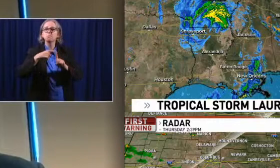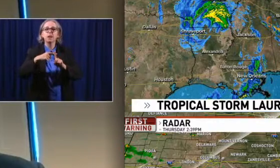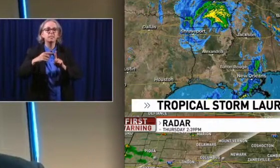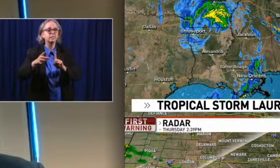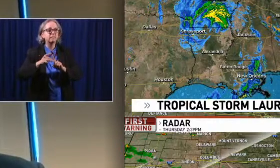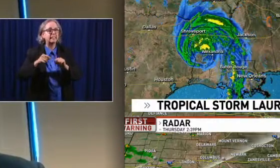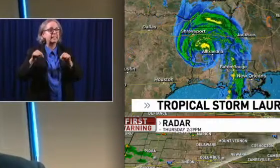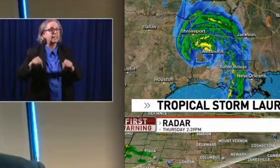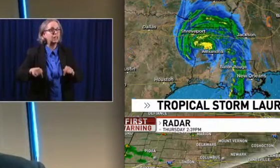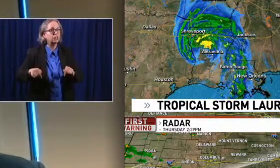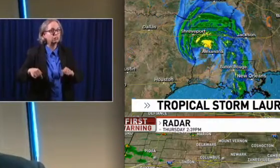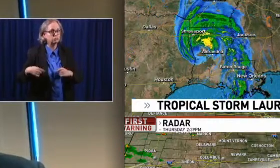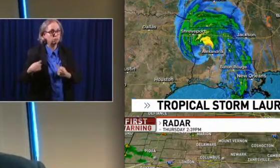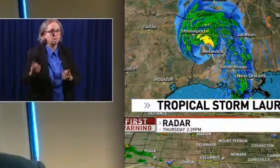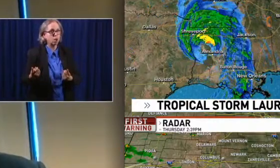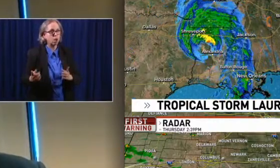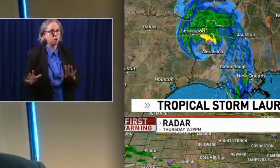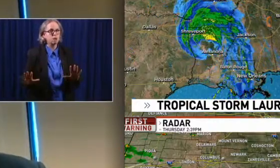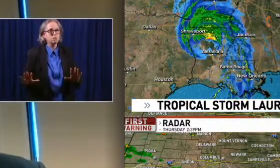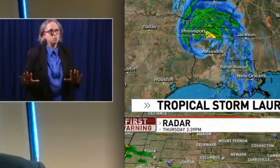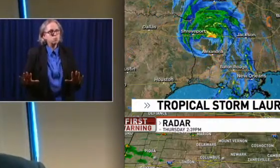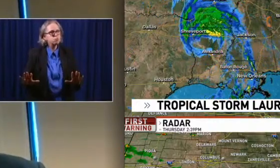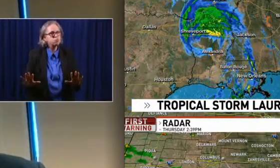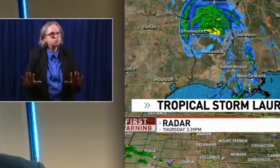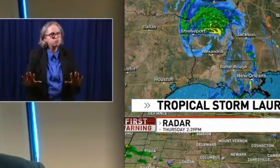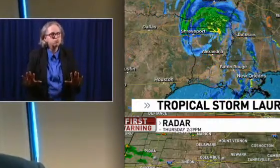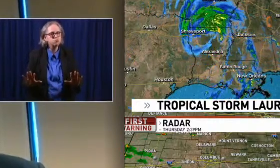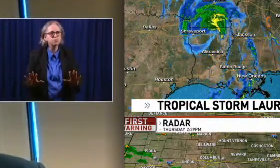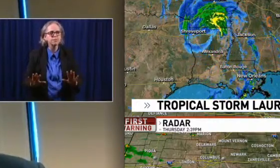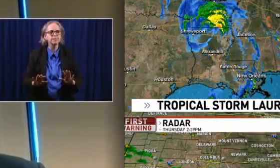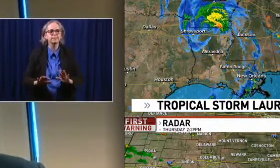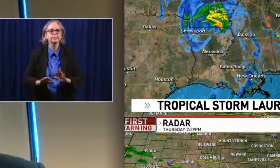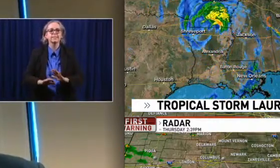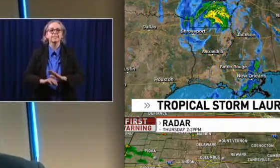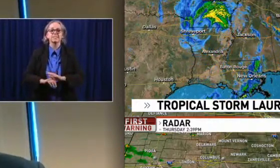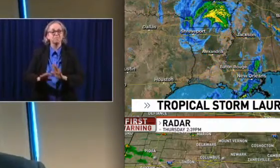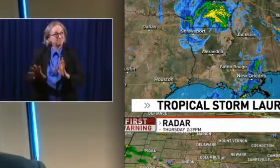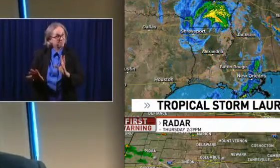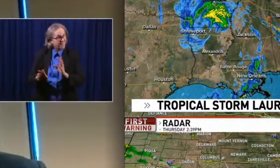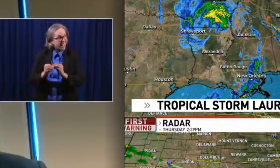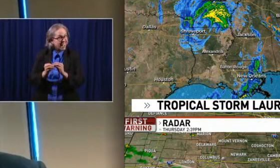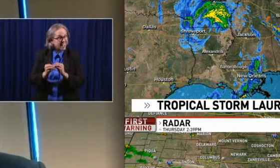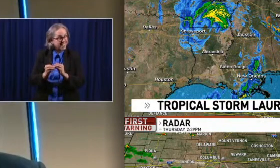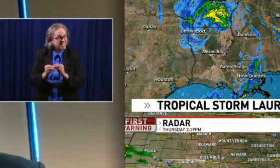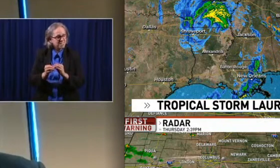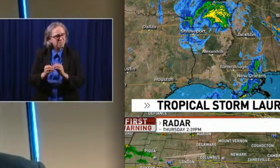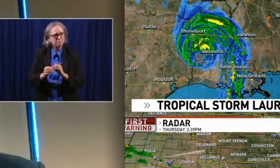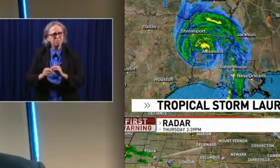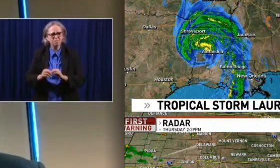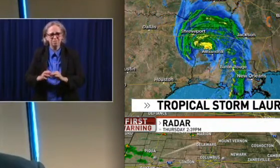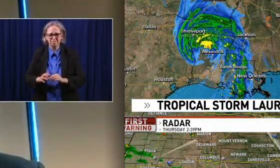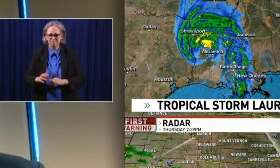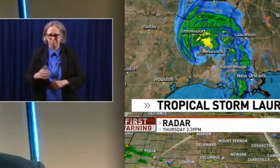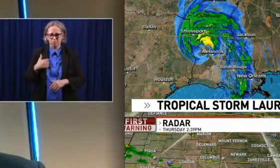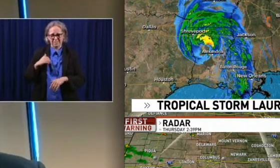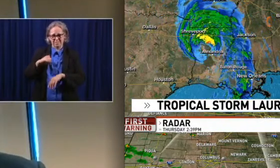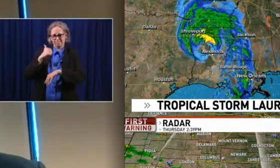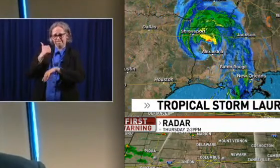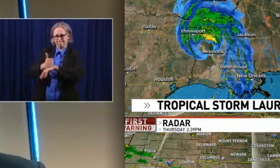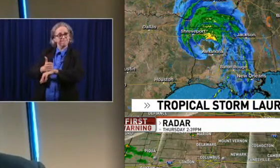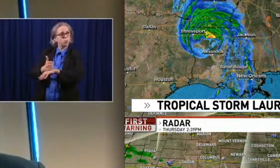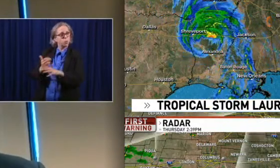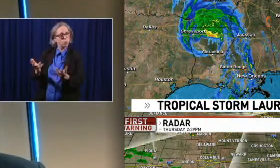at our sites. The other thing I will share with you is that we have created a